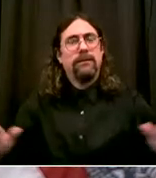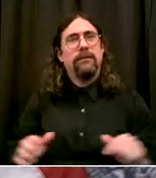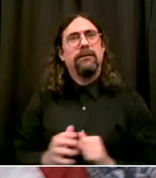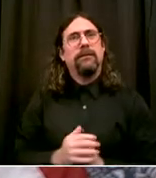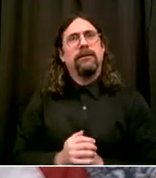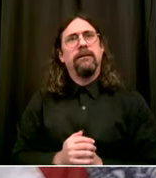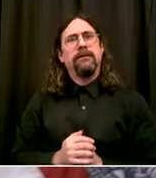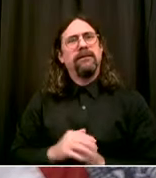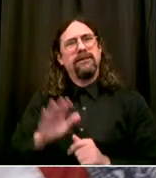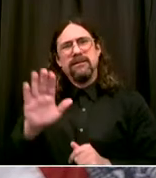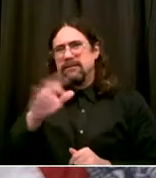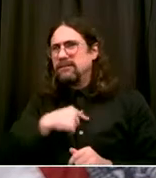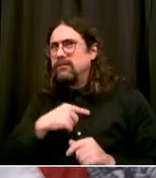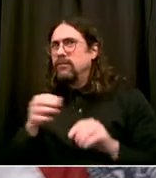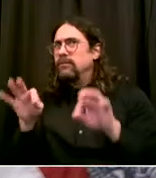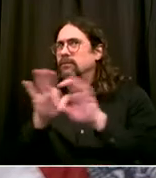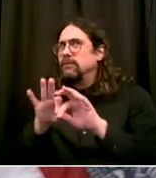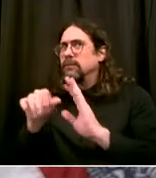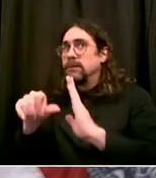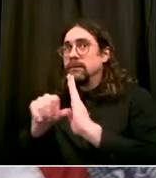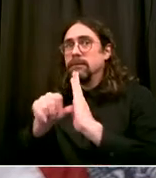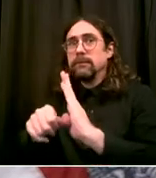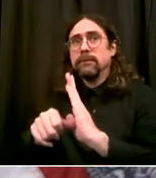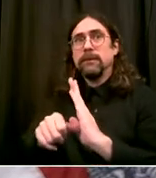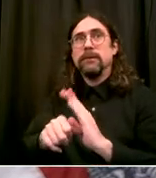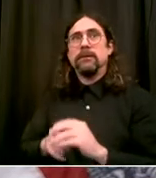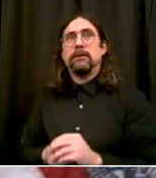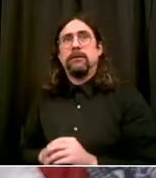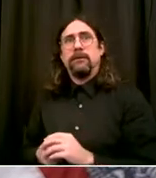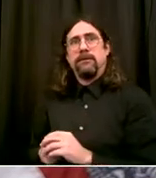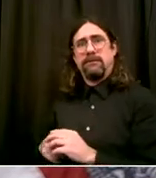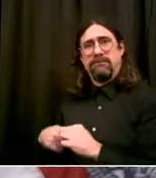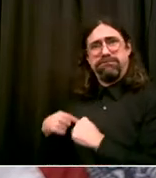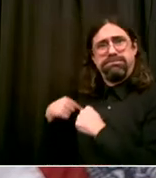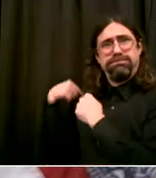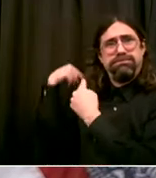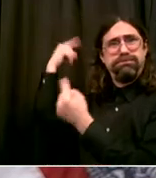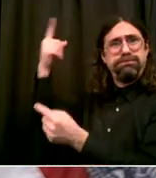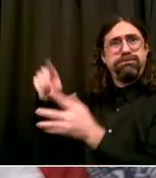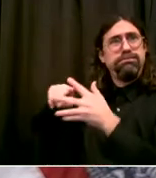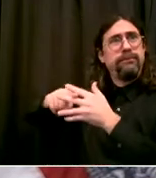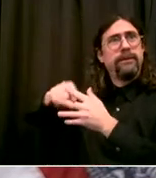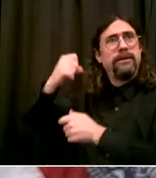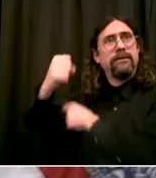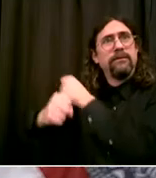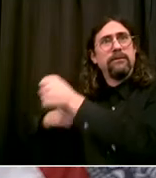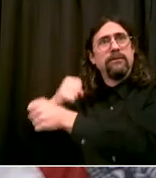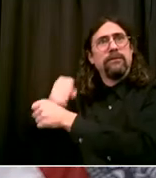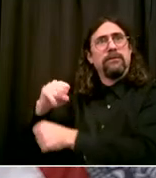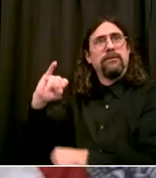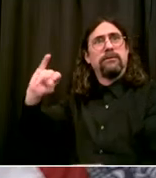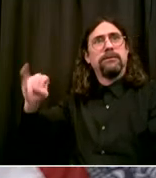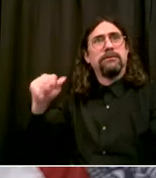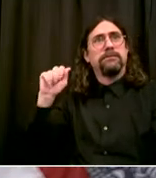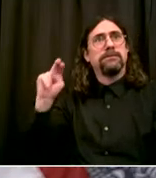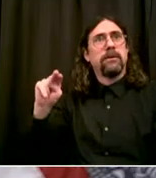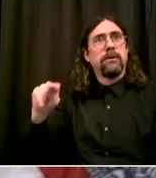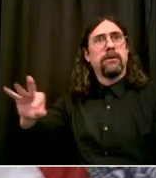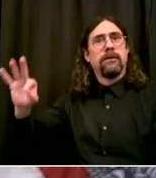for testing. We didn't have it. We didn't even know. We had no way of knowing that throughout February, the disease was already spreading widely in the